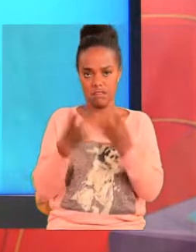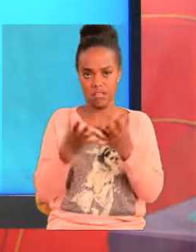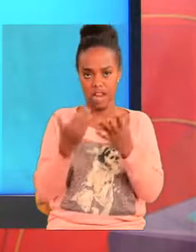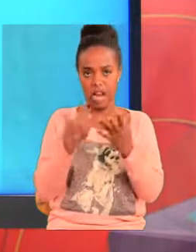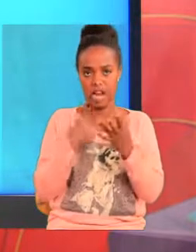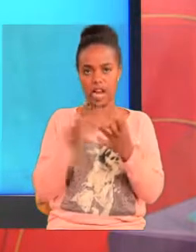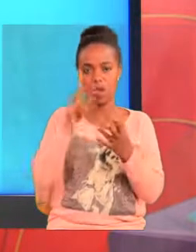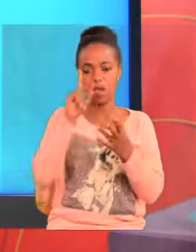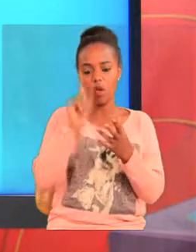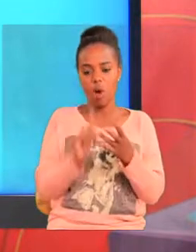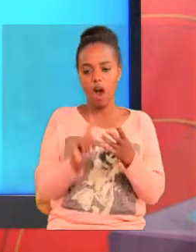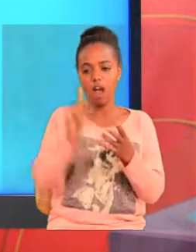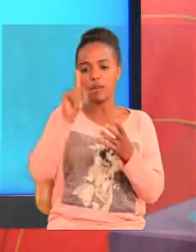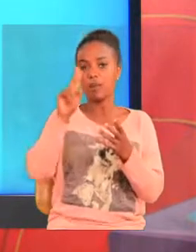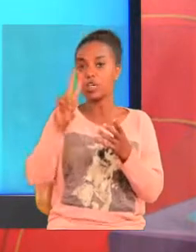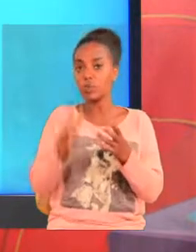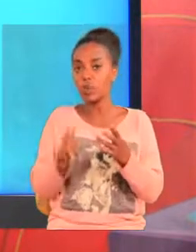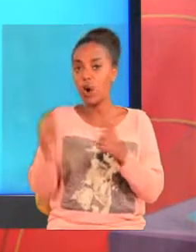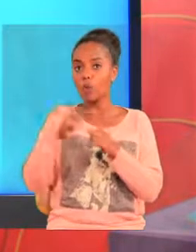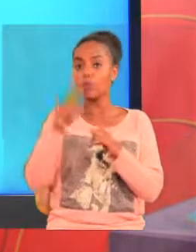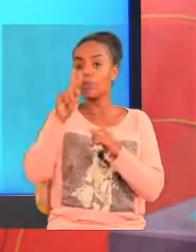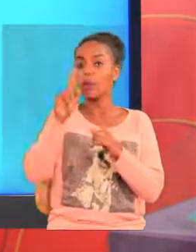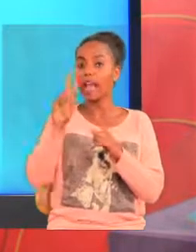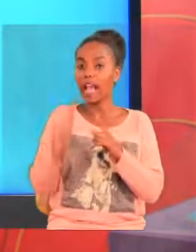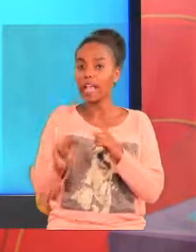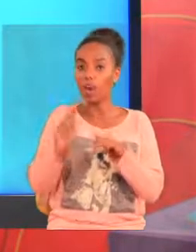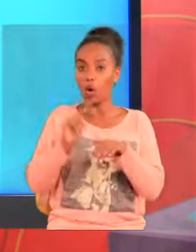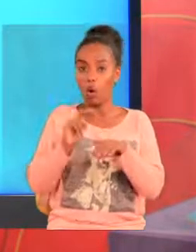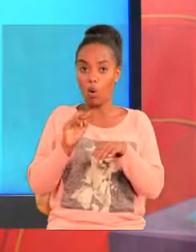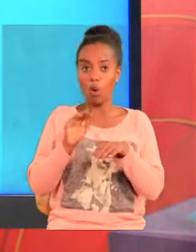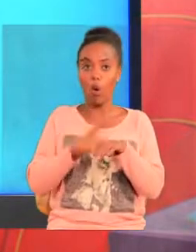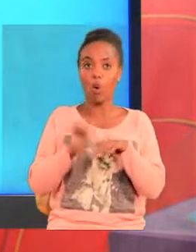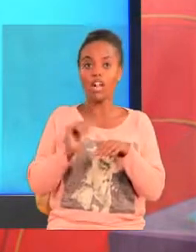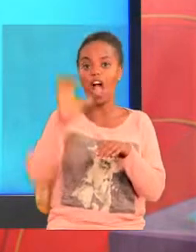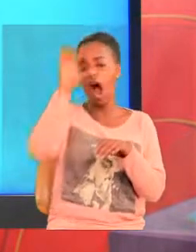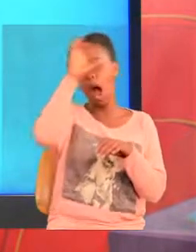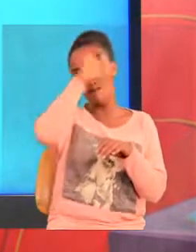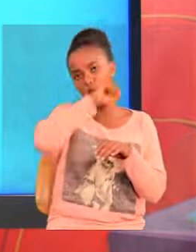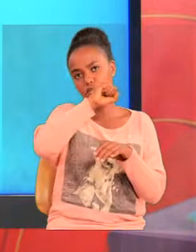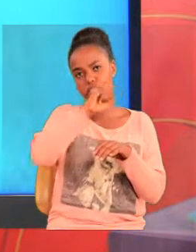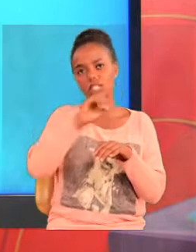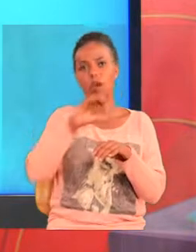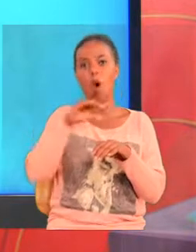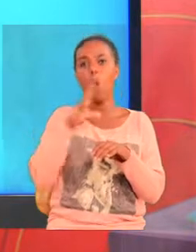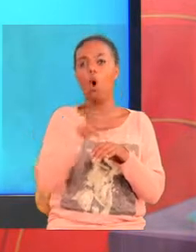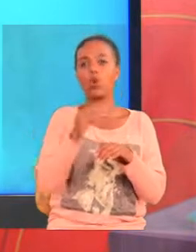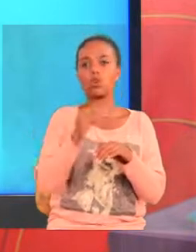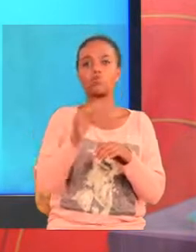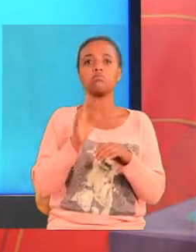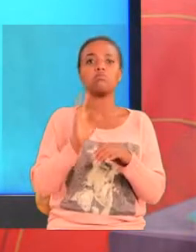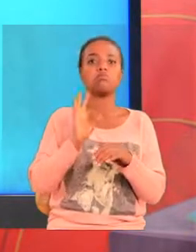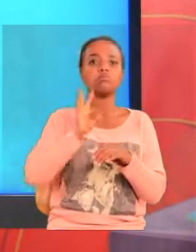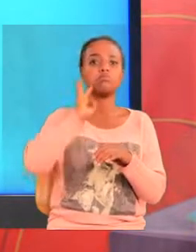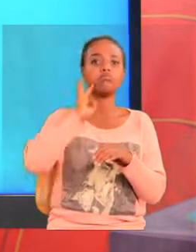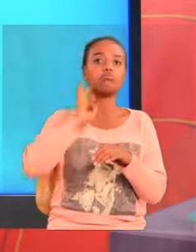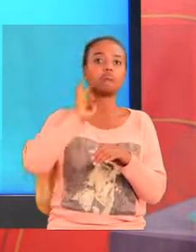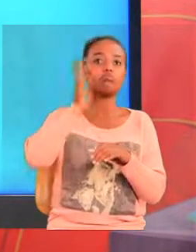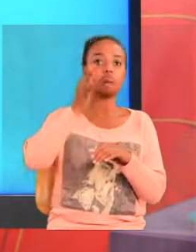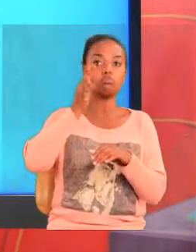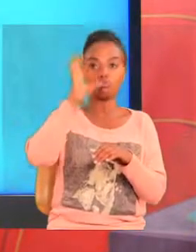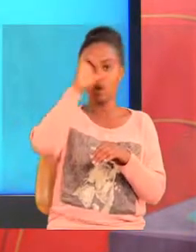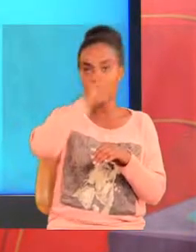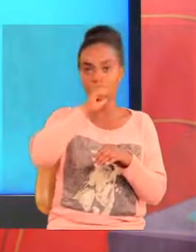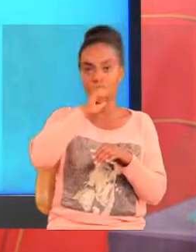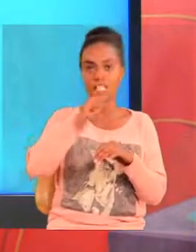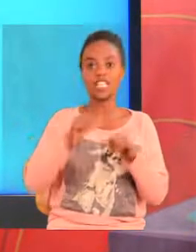P1, P2 up to Pn, we call this hypothesis or premises, yield